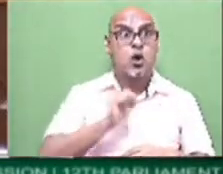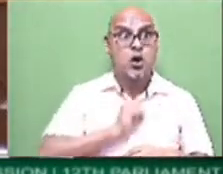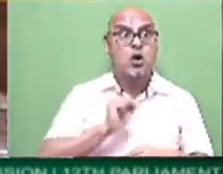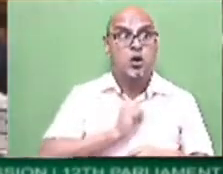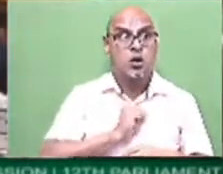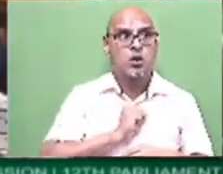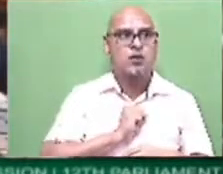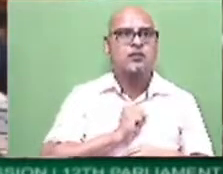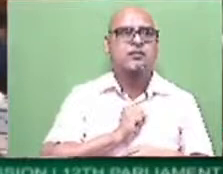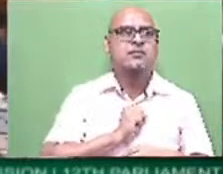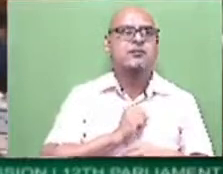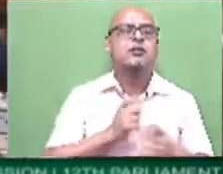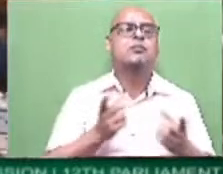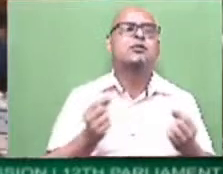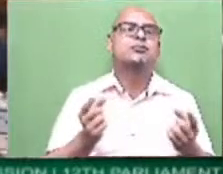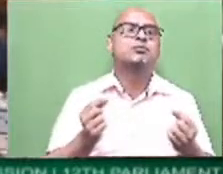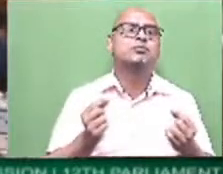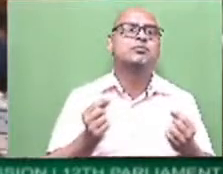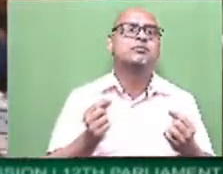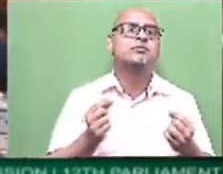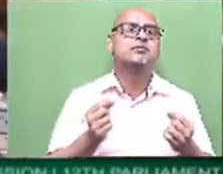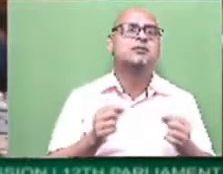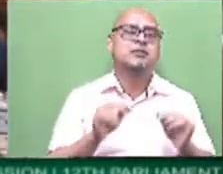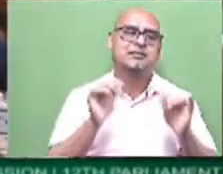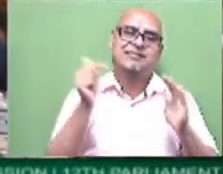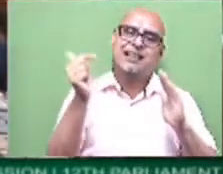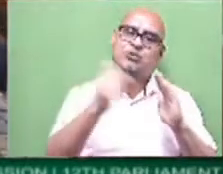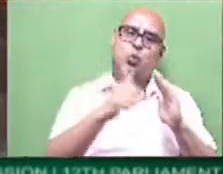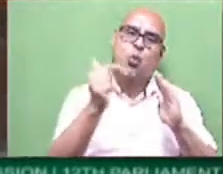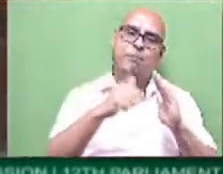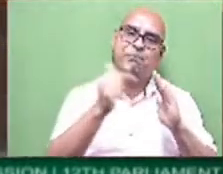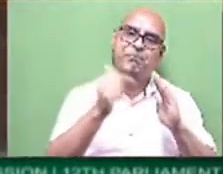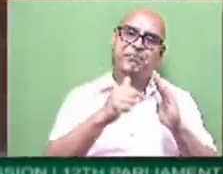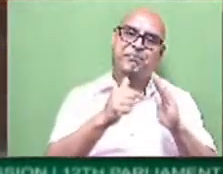thank you. Thank you, Madam Speaker, and that's why I took front before you stood up.